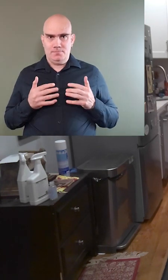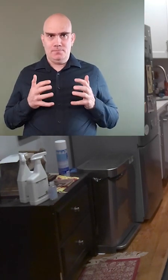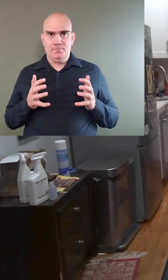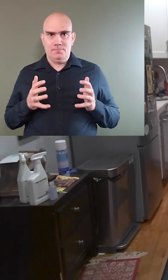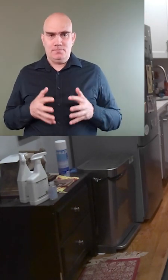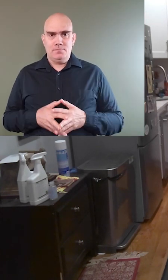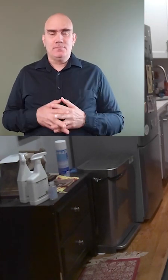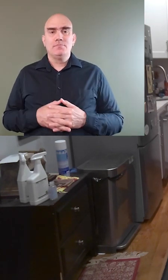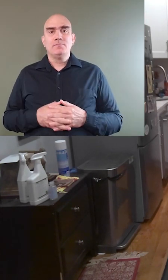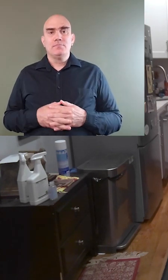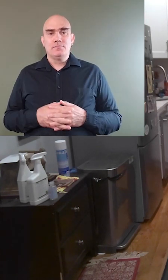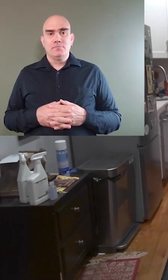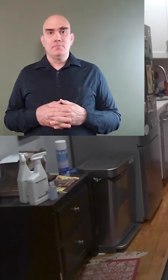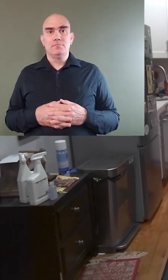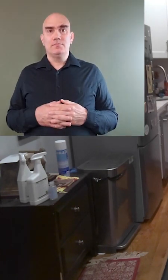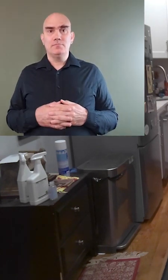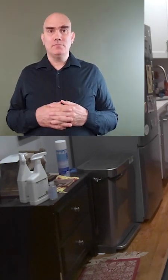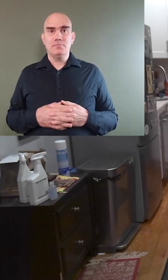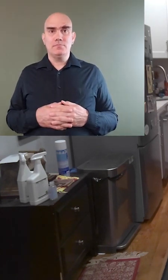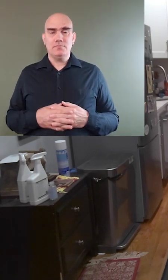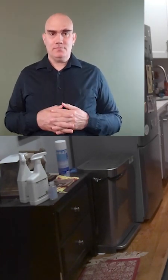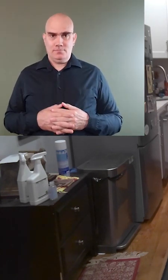extend outward.